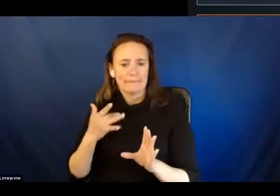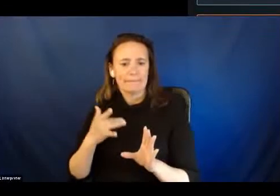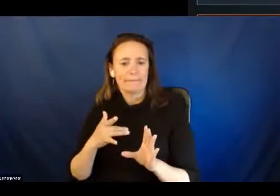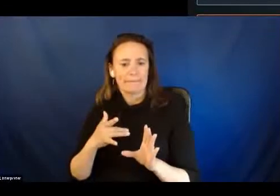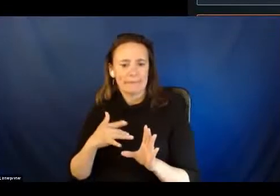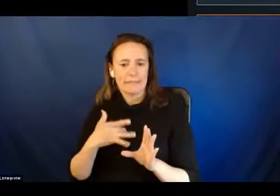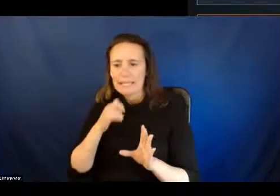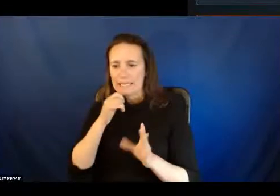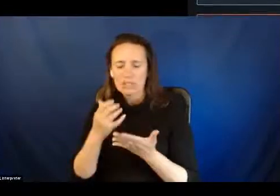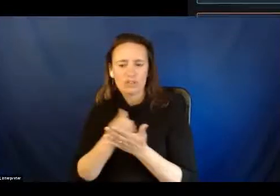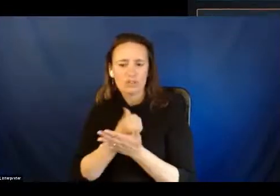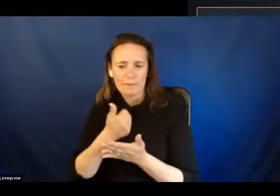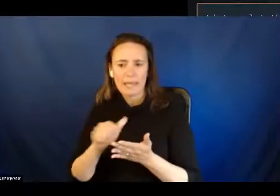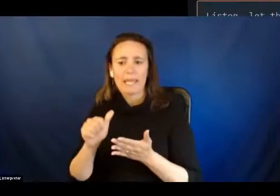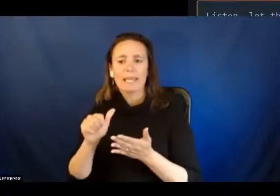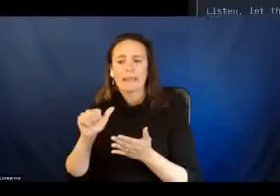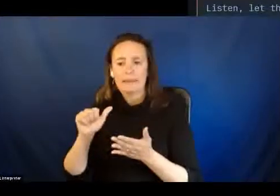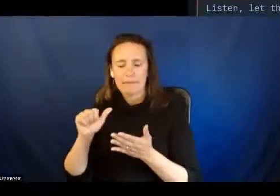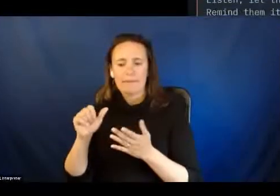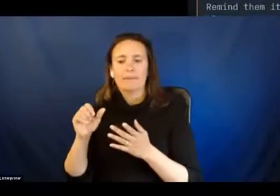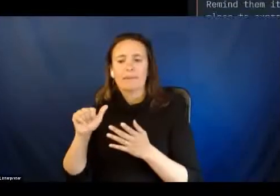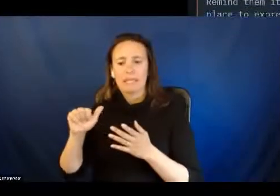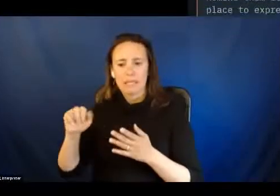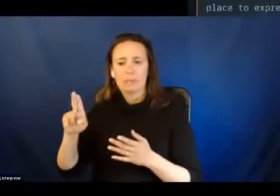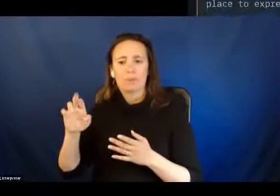Absolutely, validating their experiences.